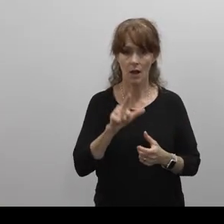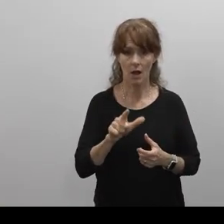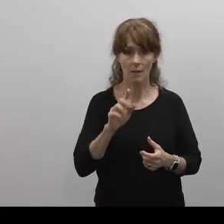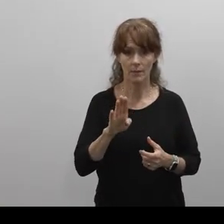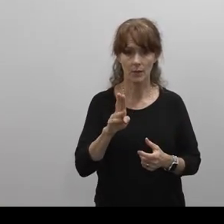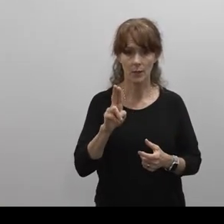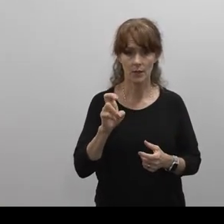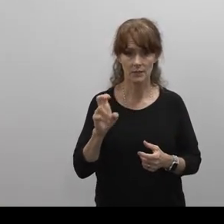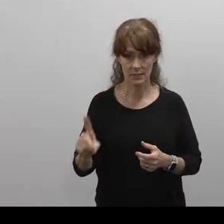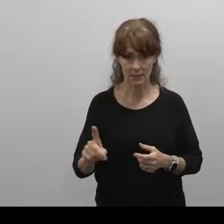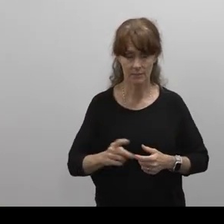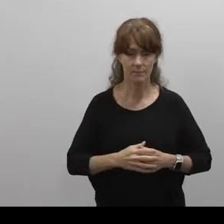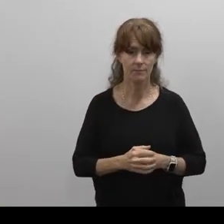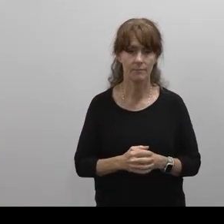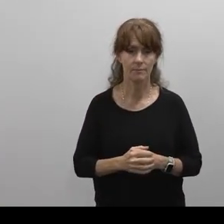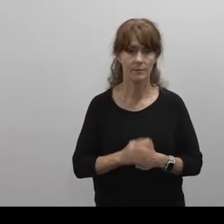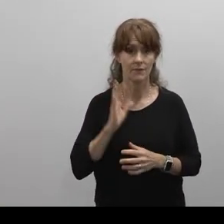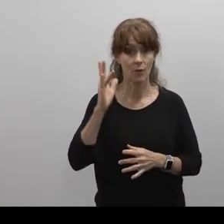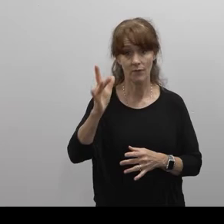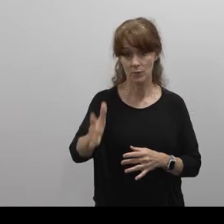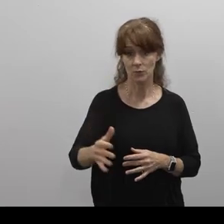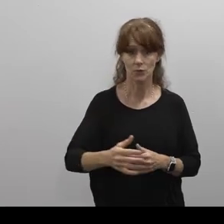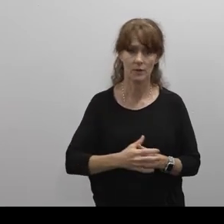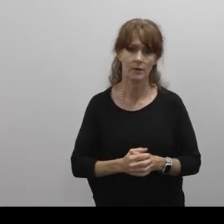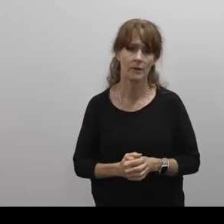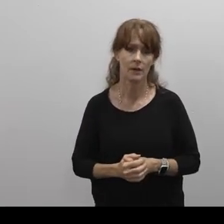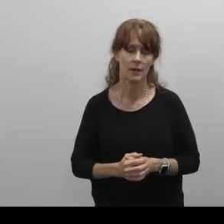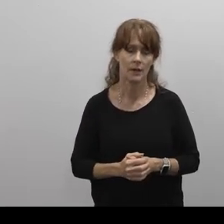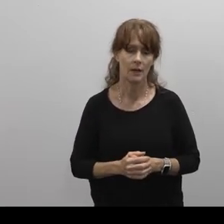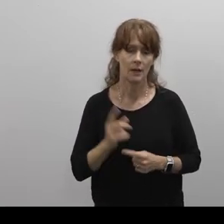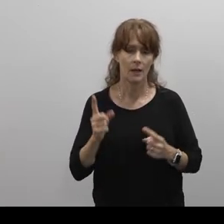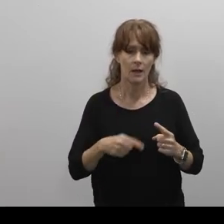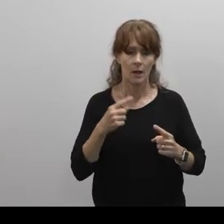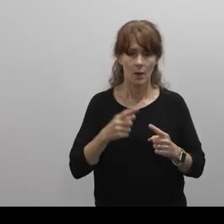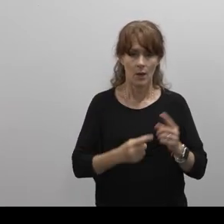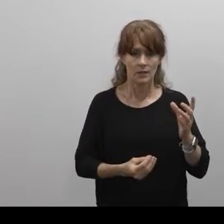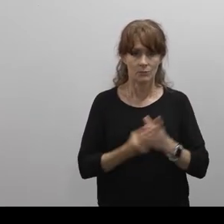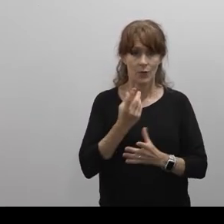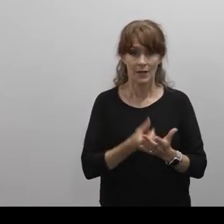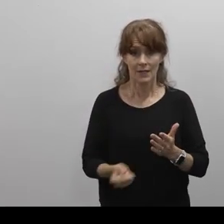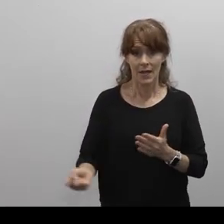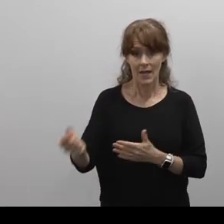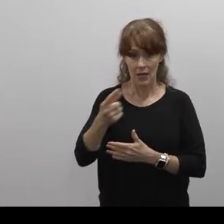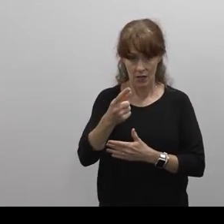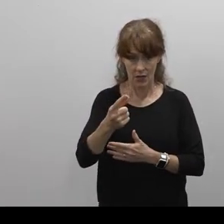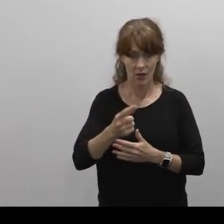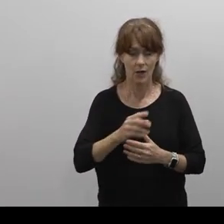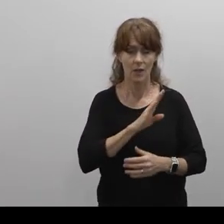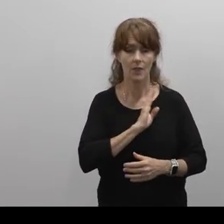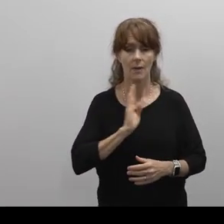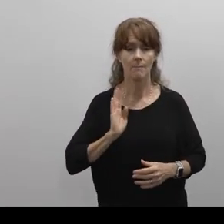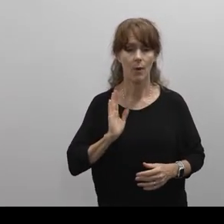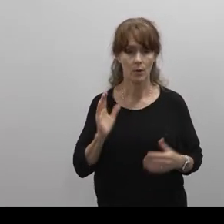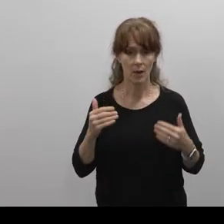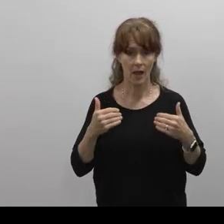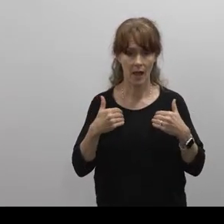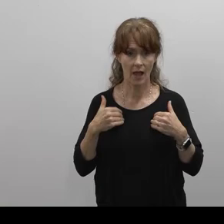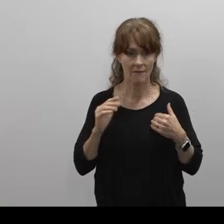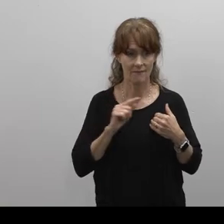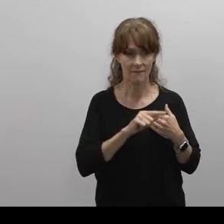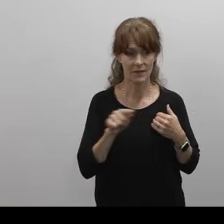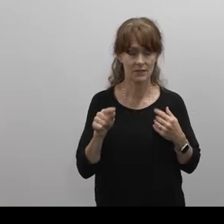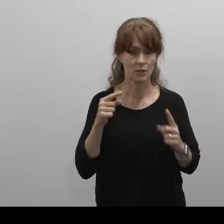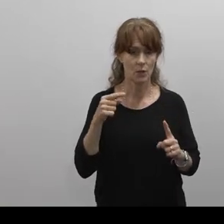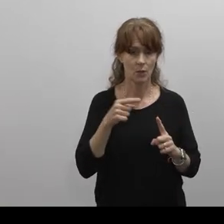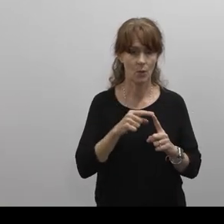School District into the future. And when we get to spring of next year, the board will have its goals